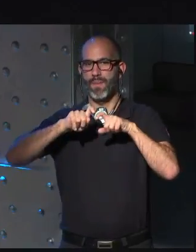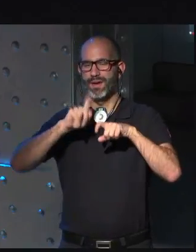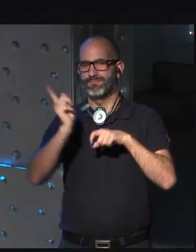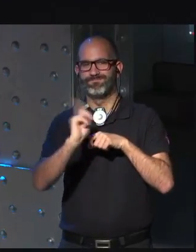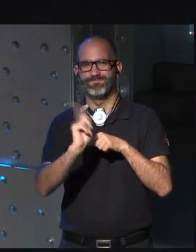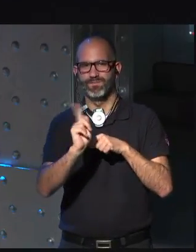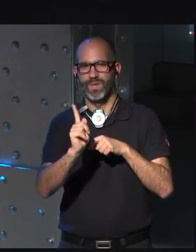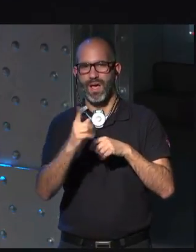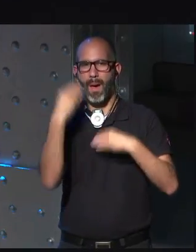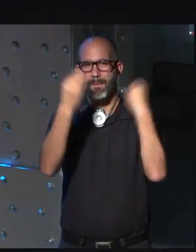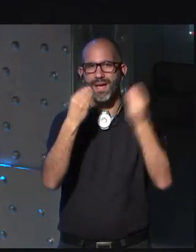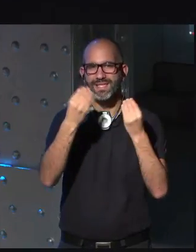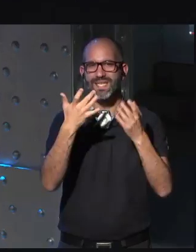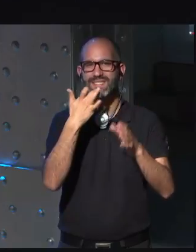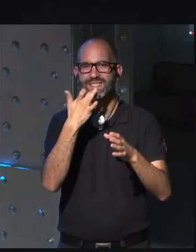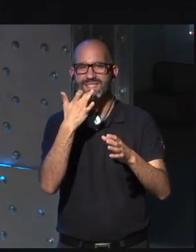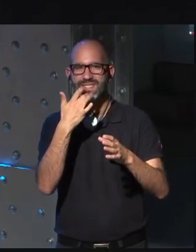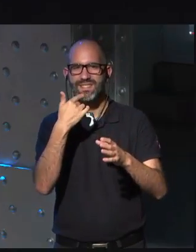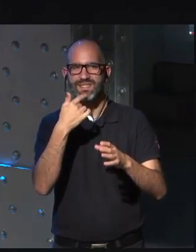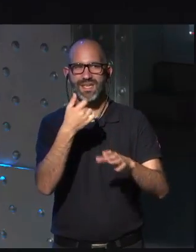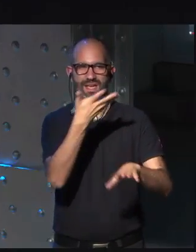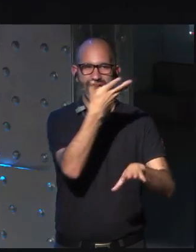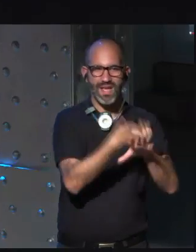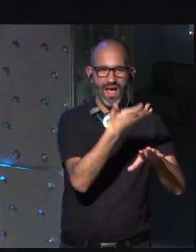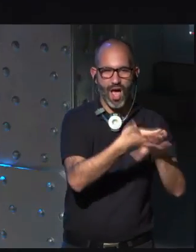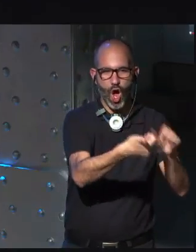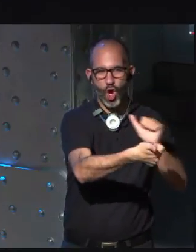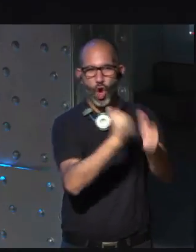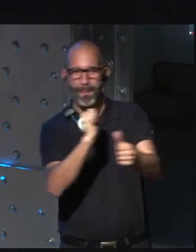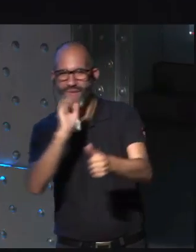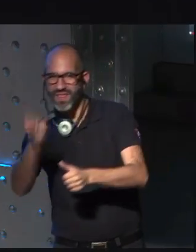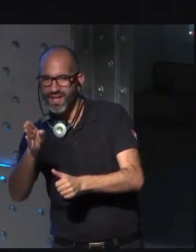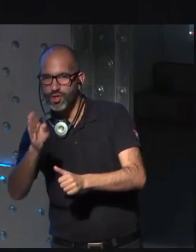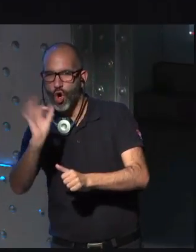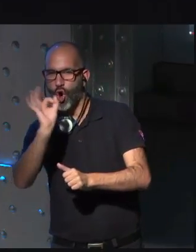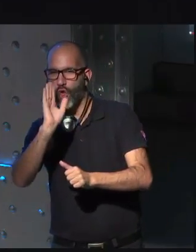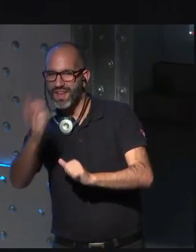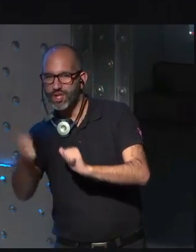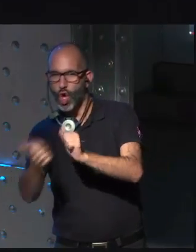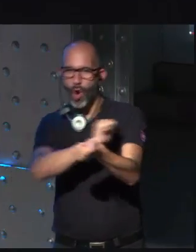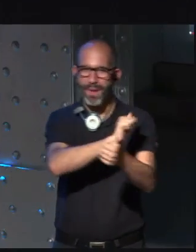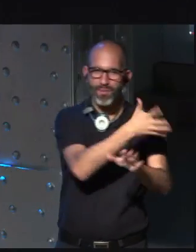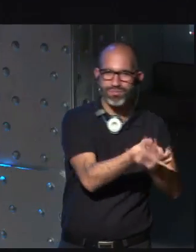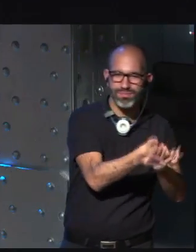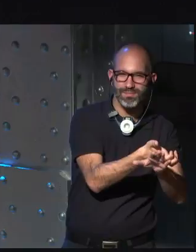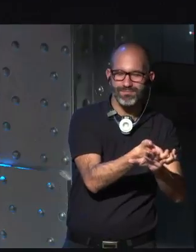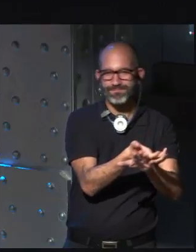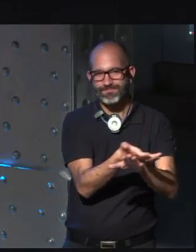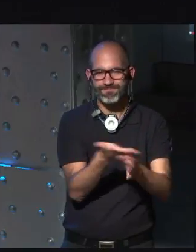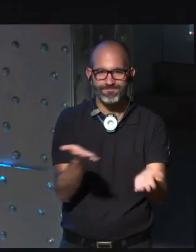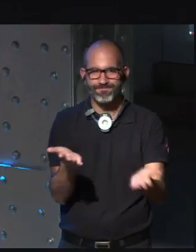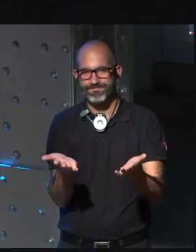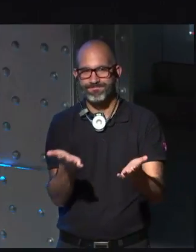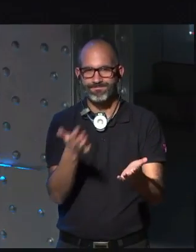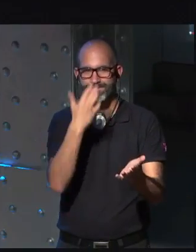music again, or as opposed to live music being trying to reproduce Like recordings? creation, actually, not only. Yeah, the process